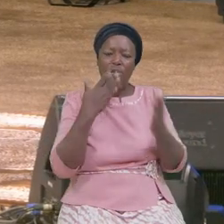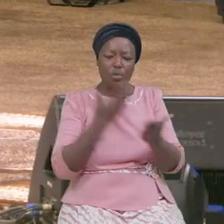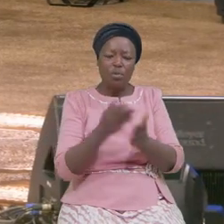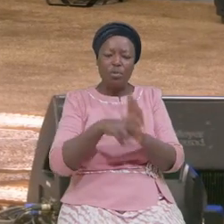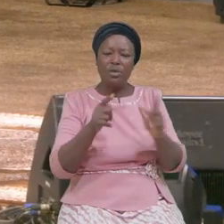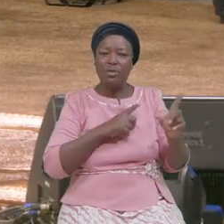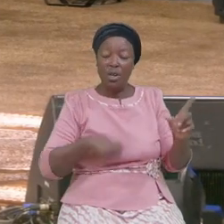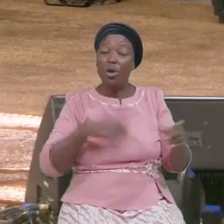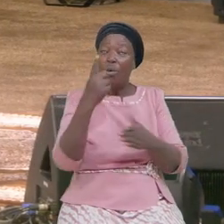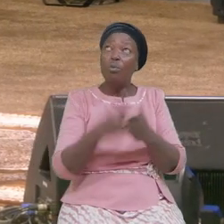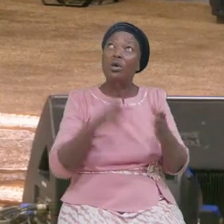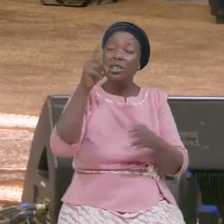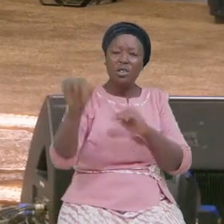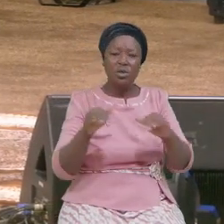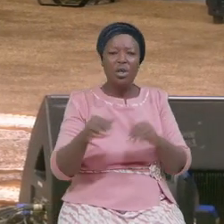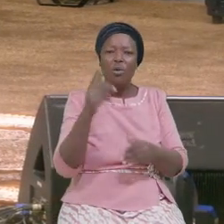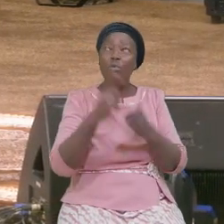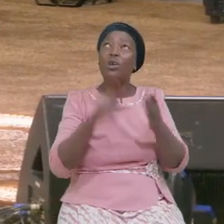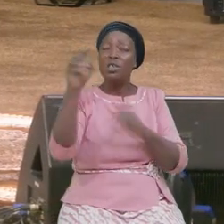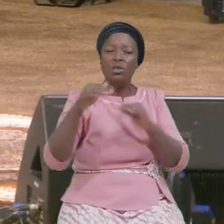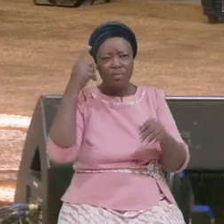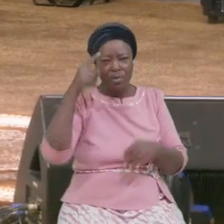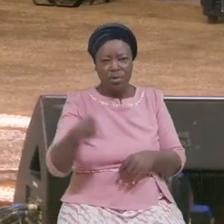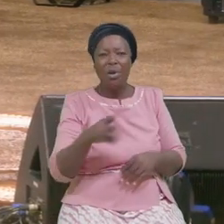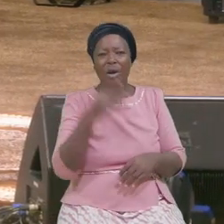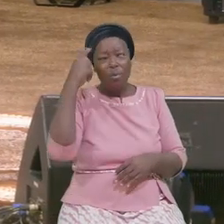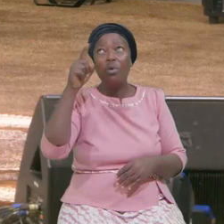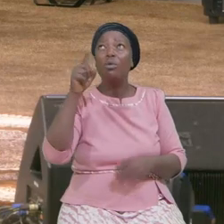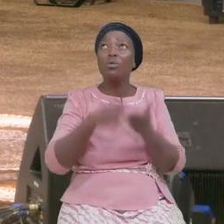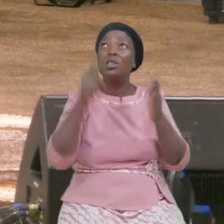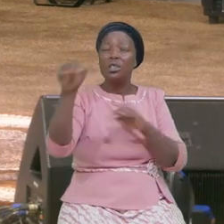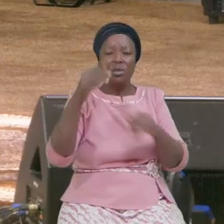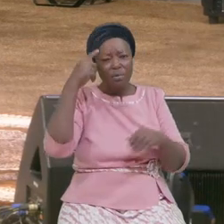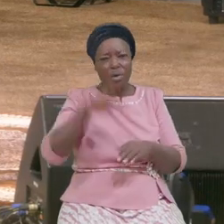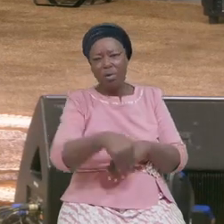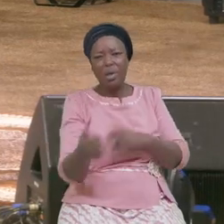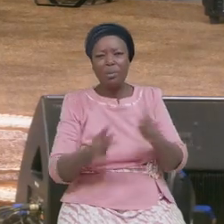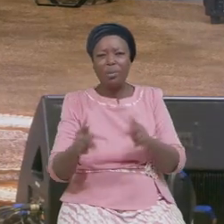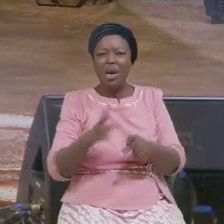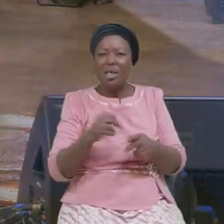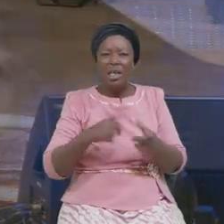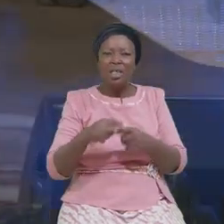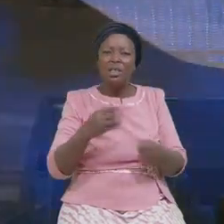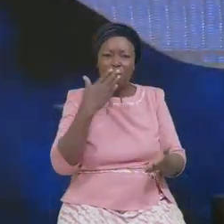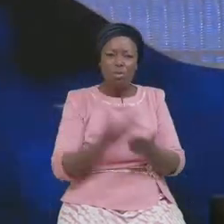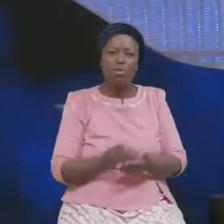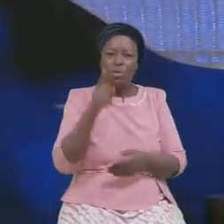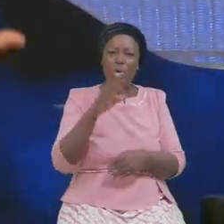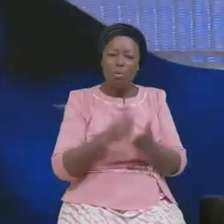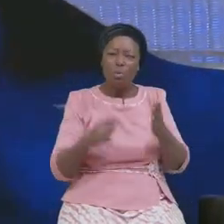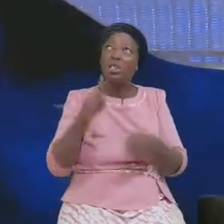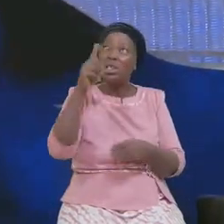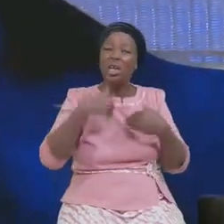Lord, what he does for you, what he does for other people, and he's an impartial God, what he's done for